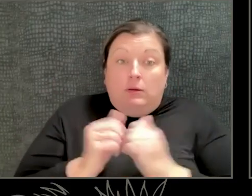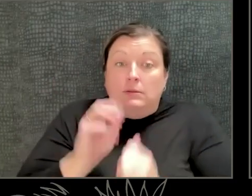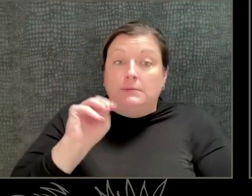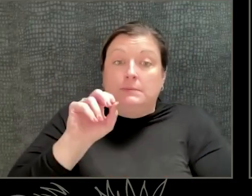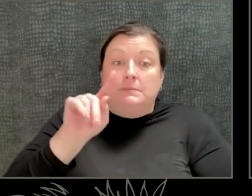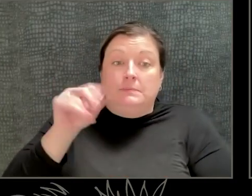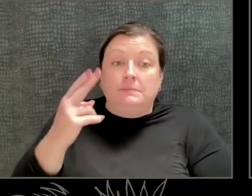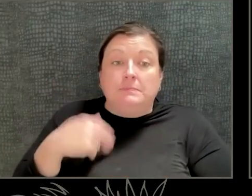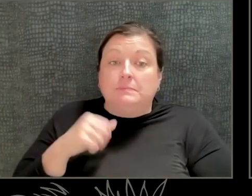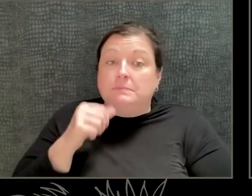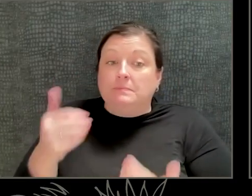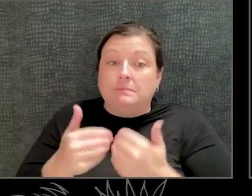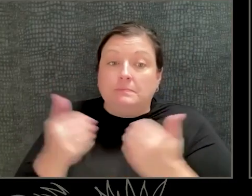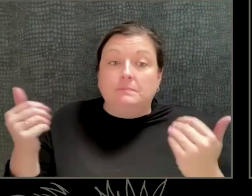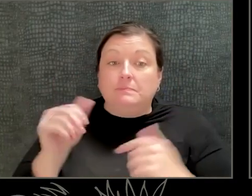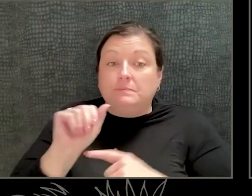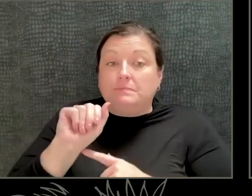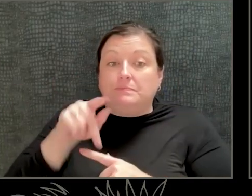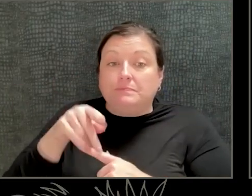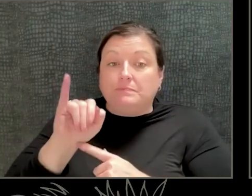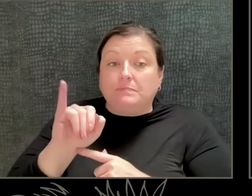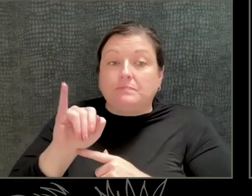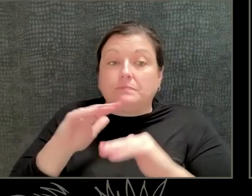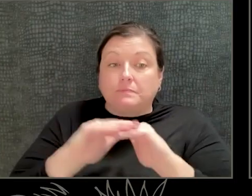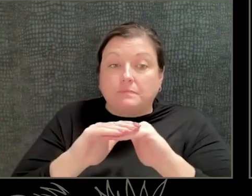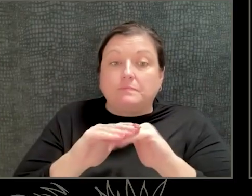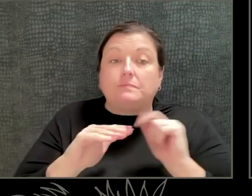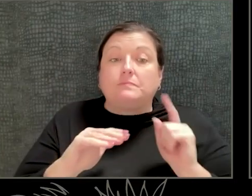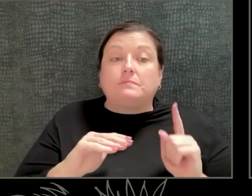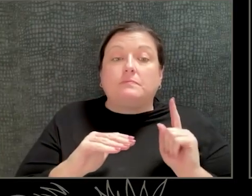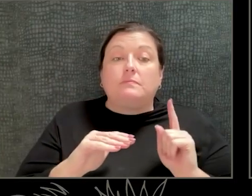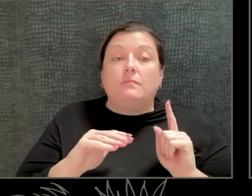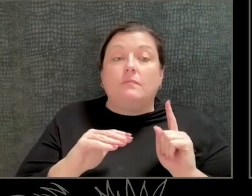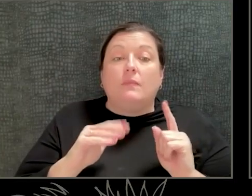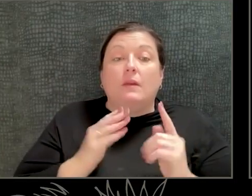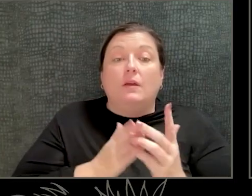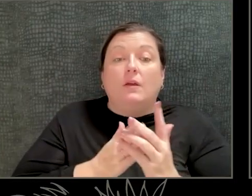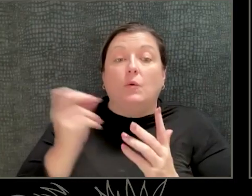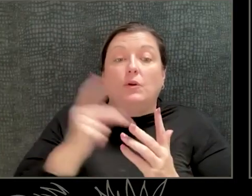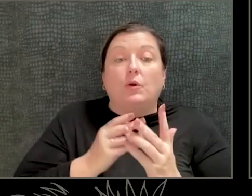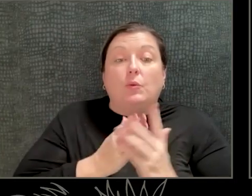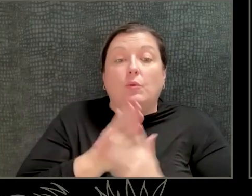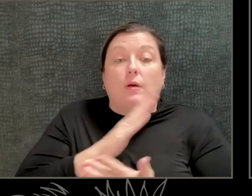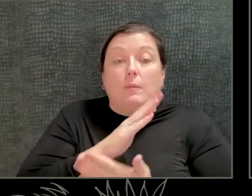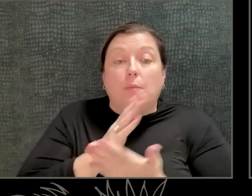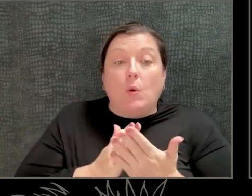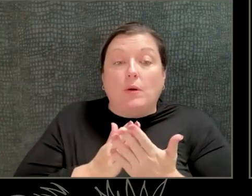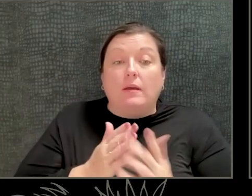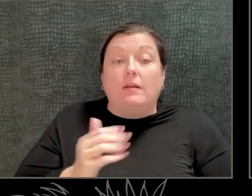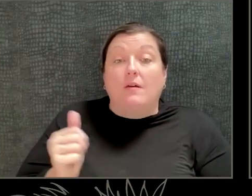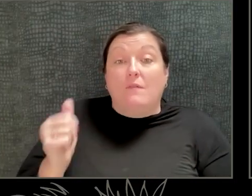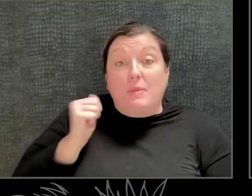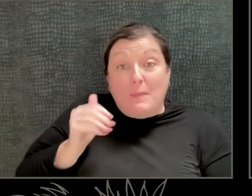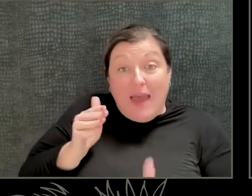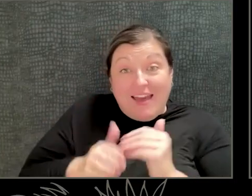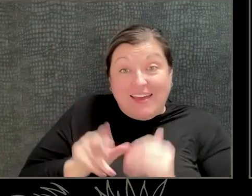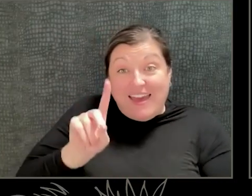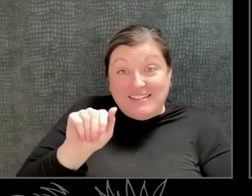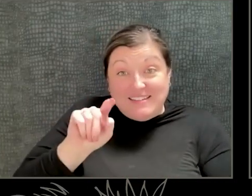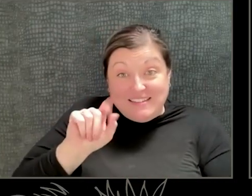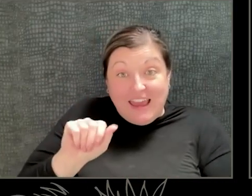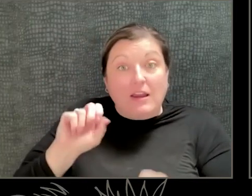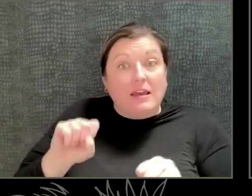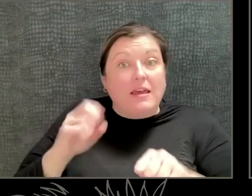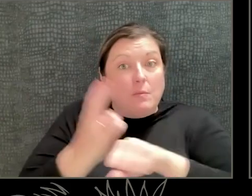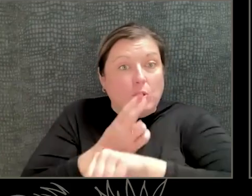return the component through your back end controller and then send whatever back end data you want to it to be used